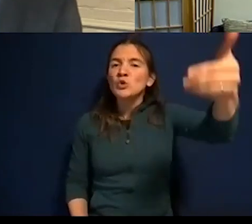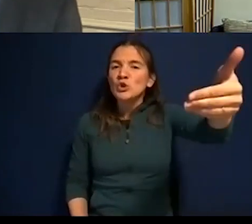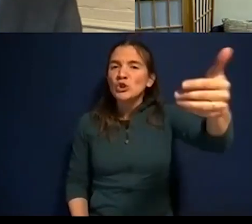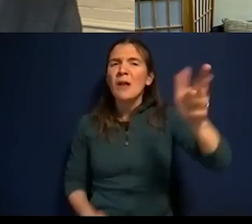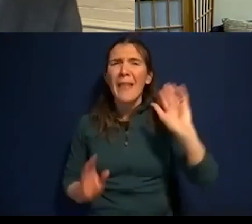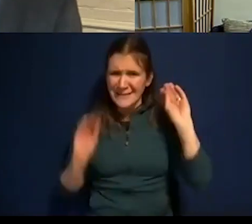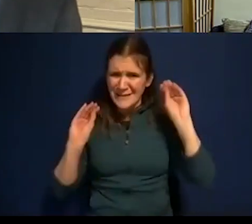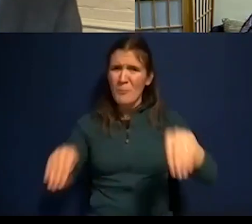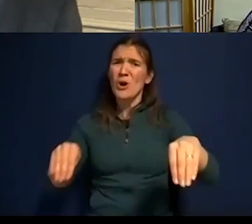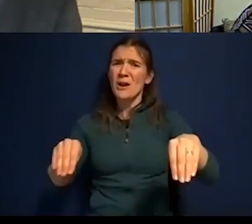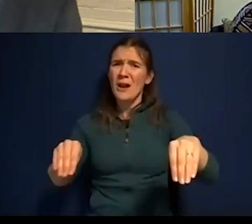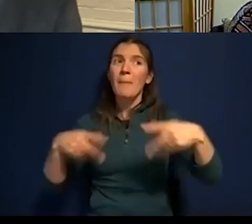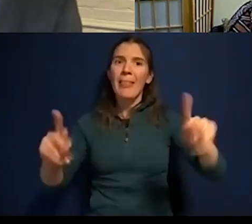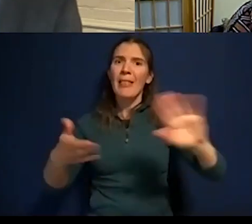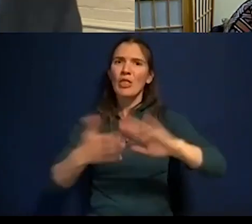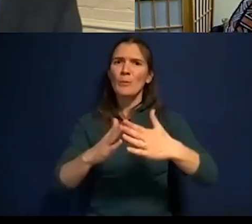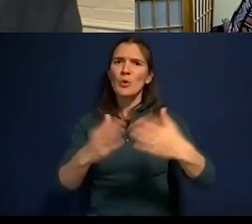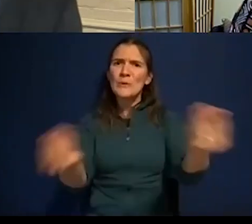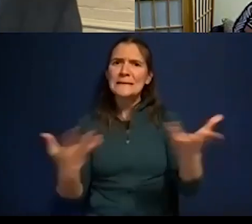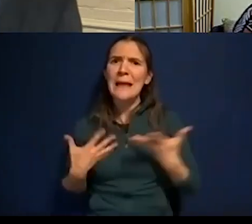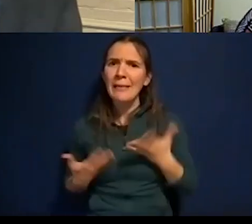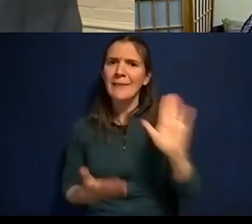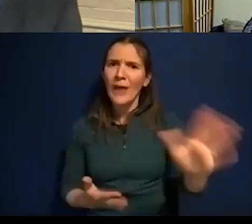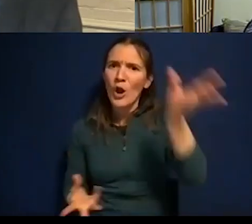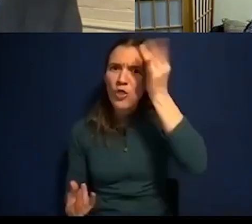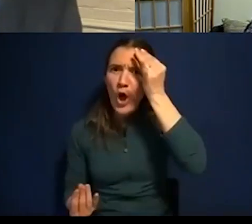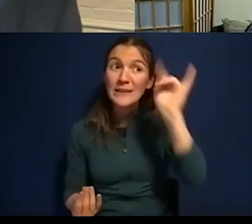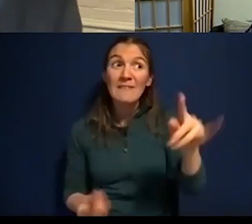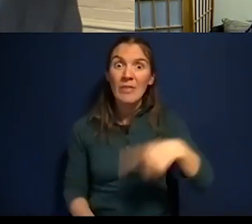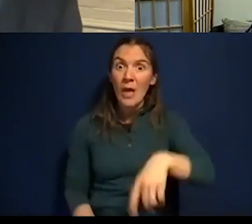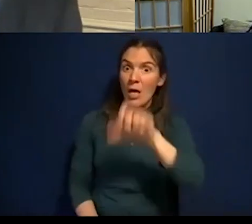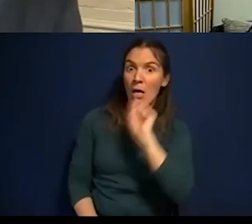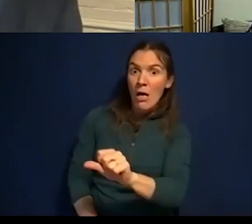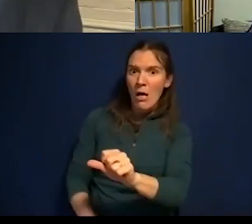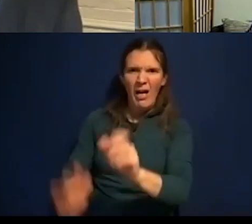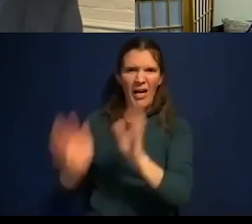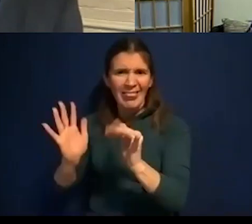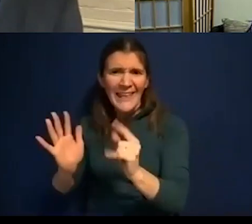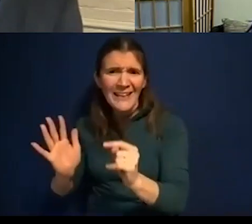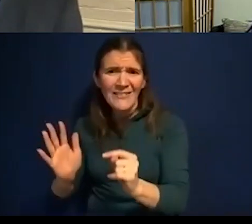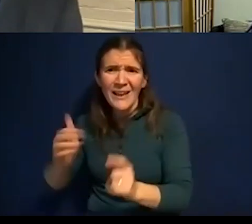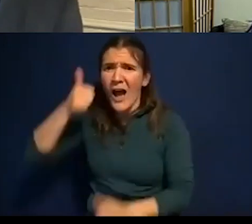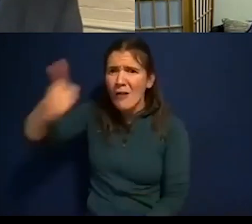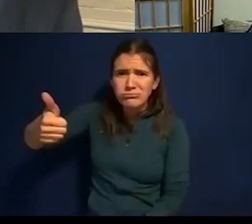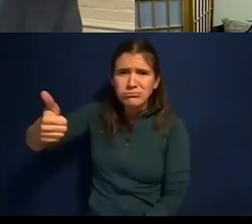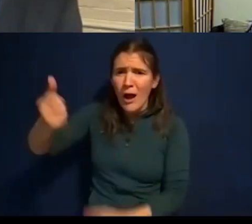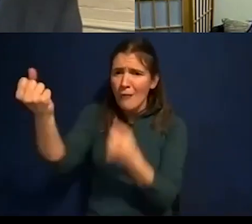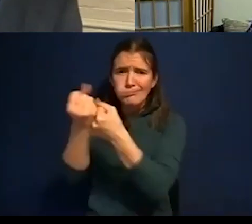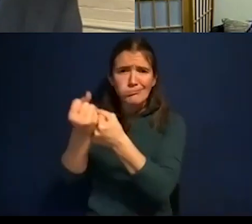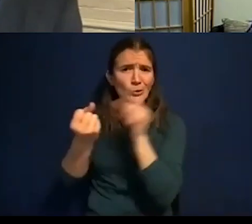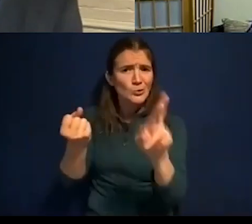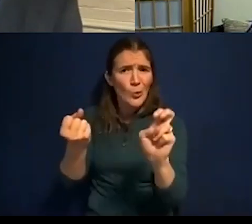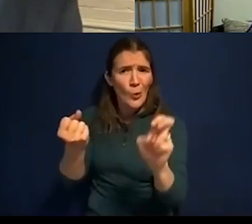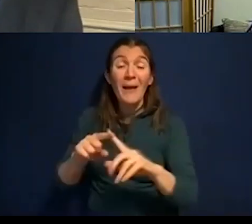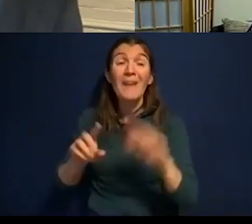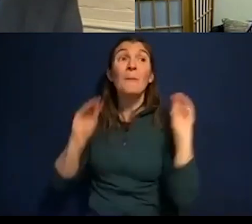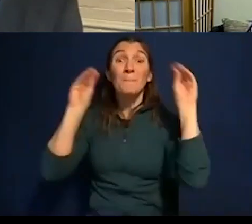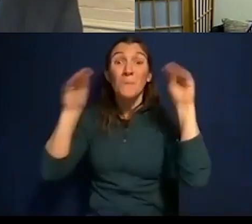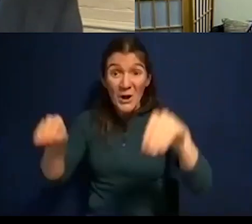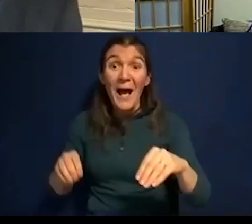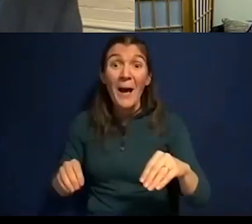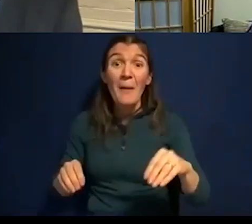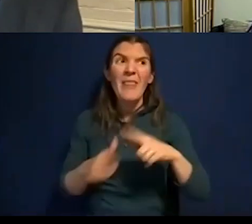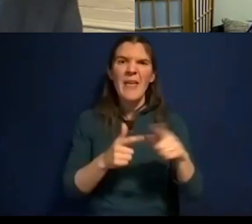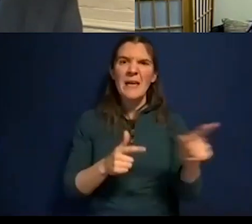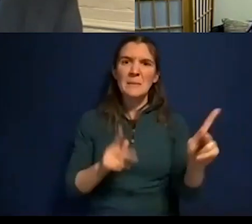and let's have the community let us know how they feel about it. If the community loves it, then great. I am all for that. But if we hear from